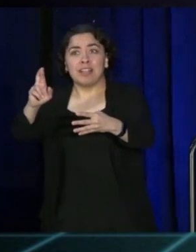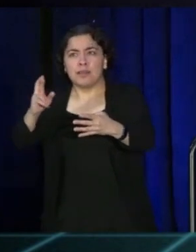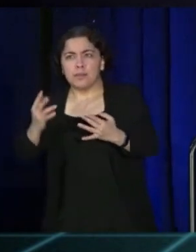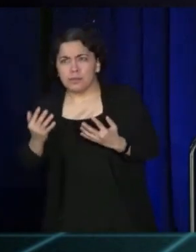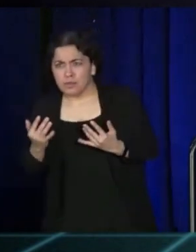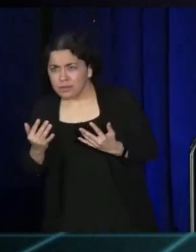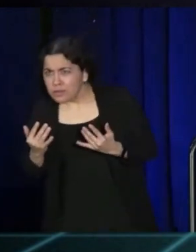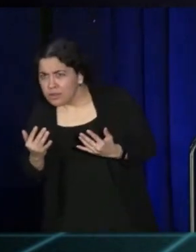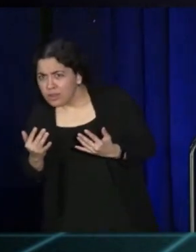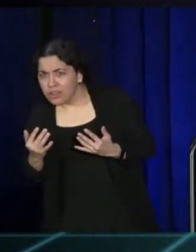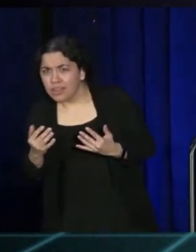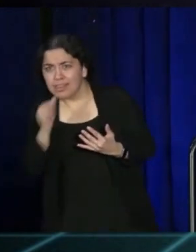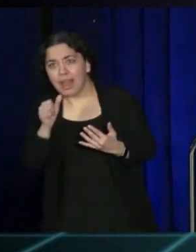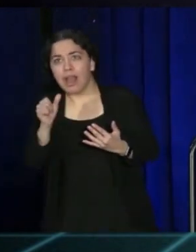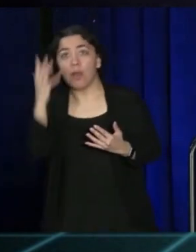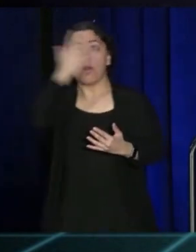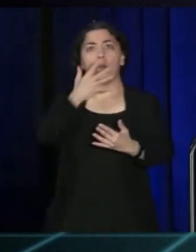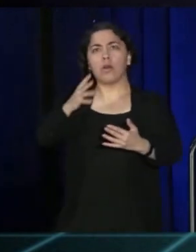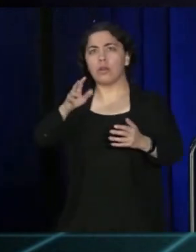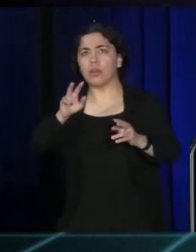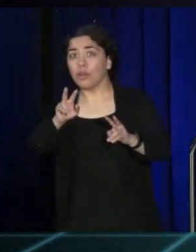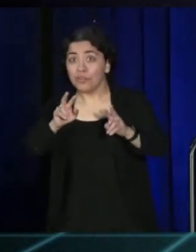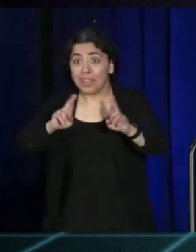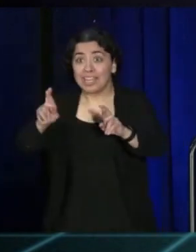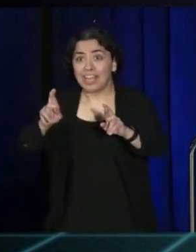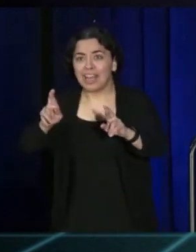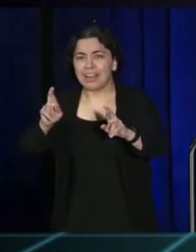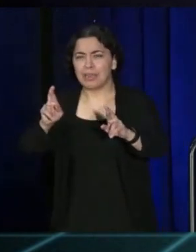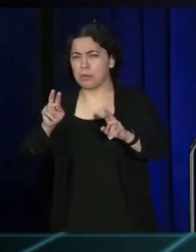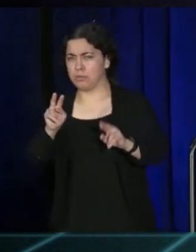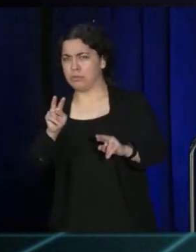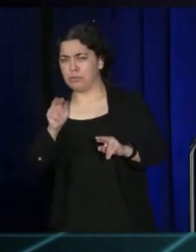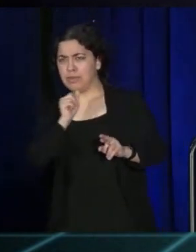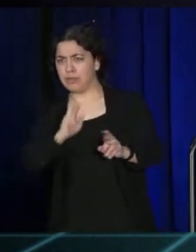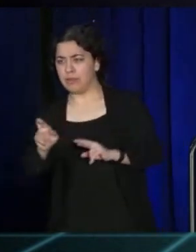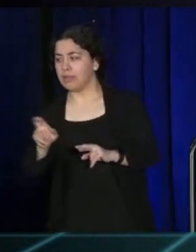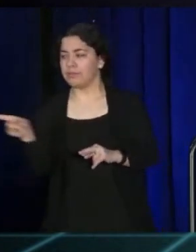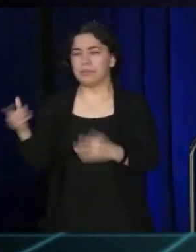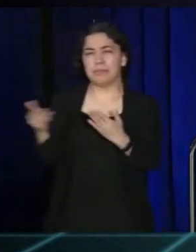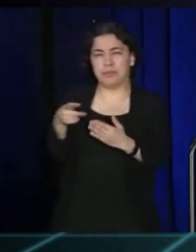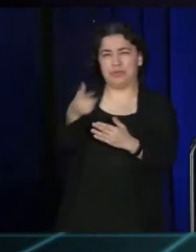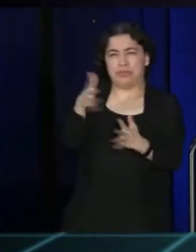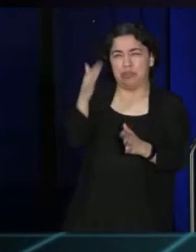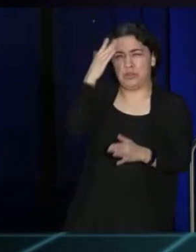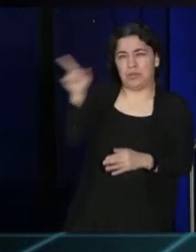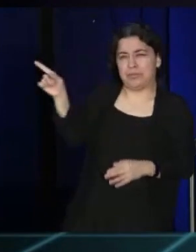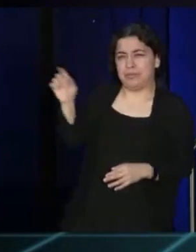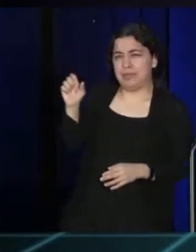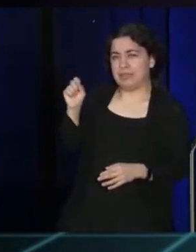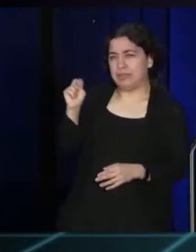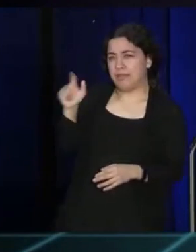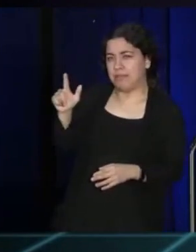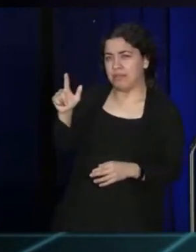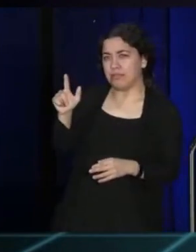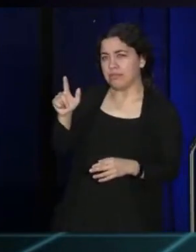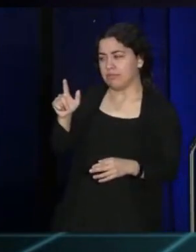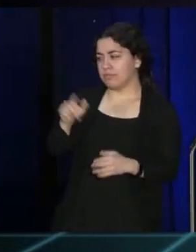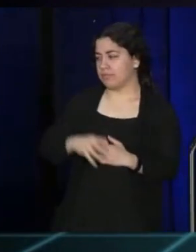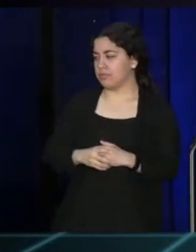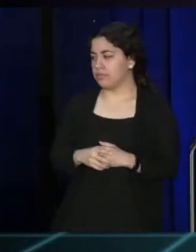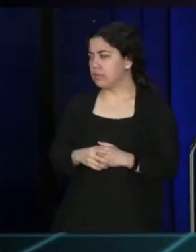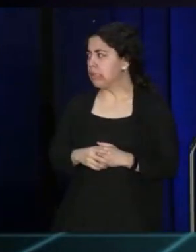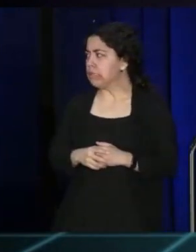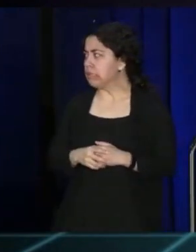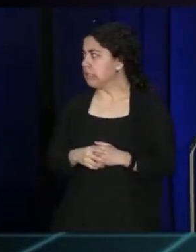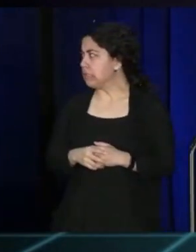And that reminds me of this SNL sketch that you might be familiar with. Oh no, I am plugged in to